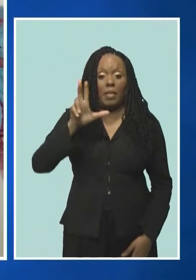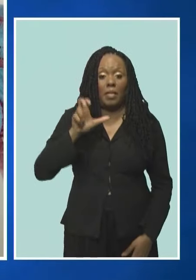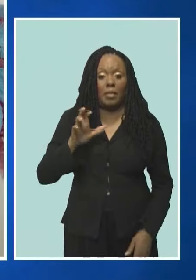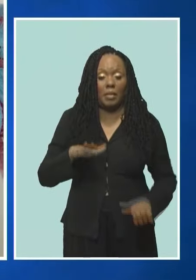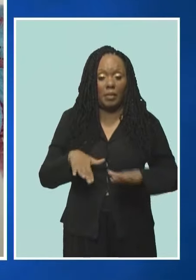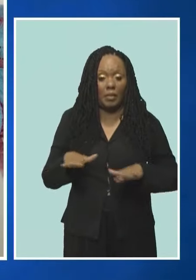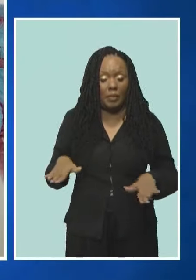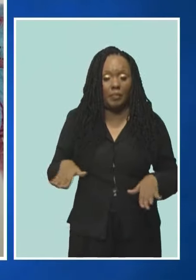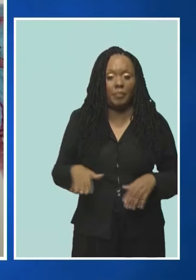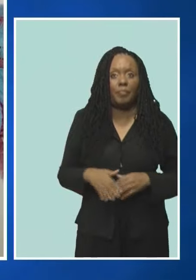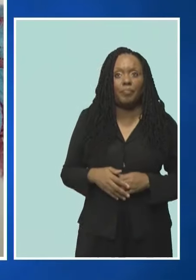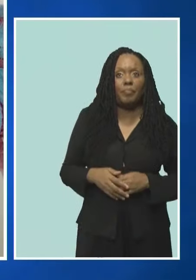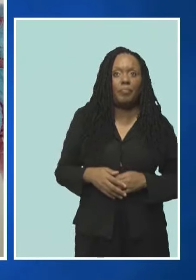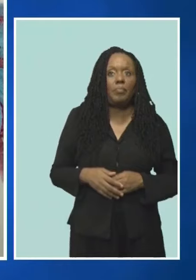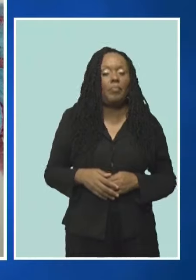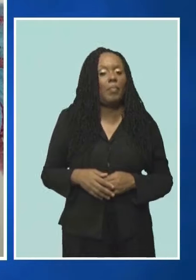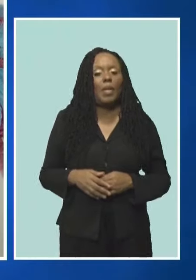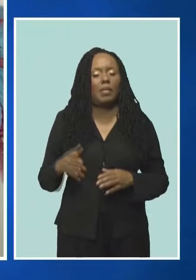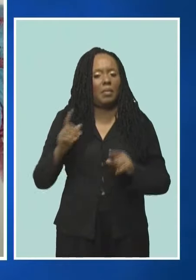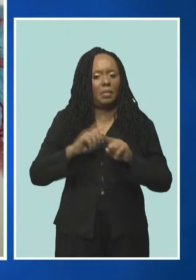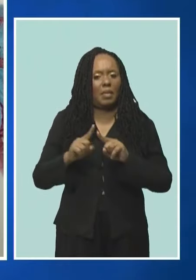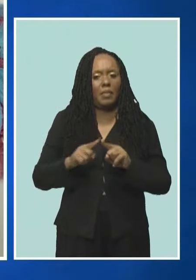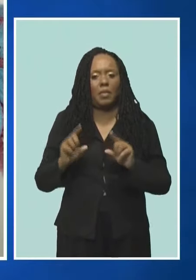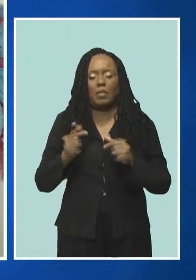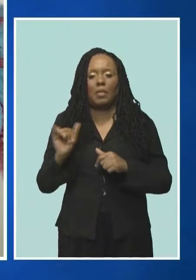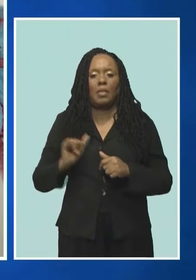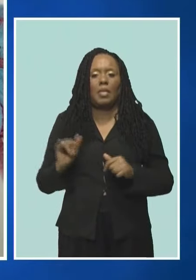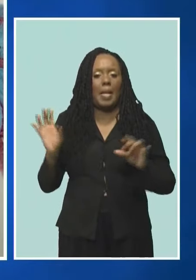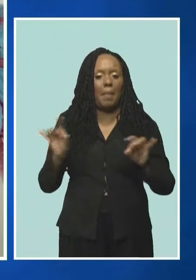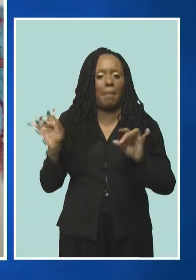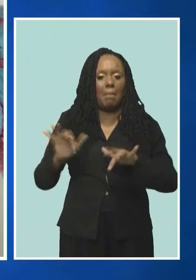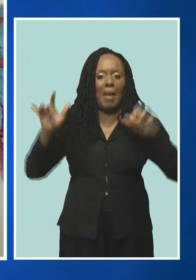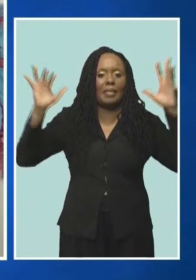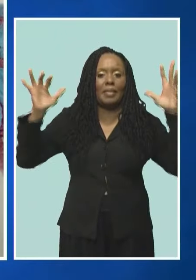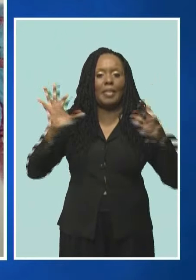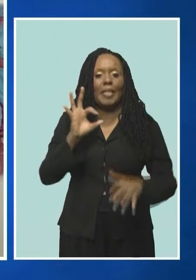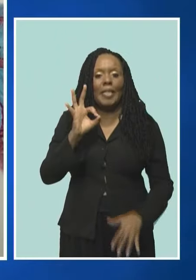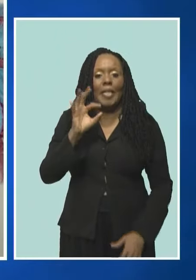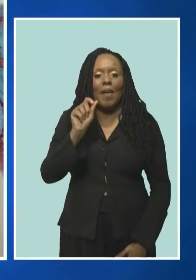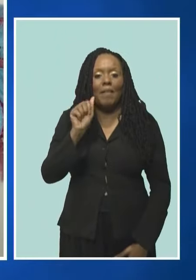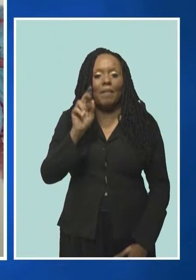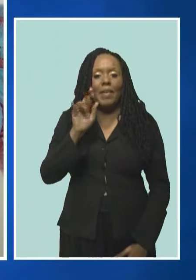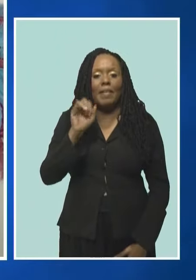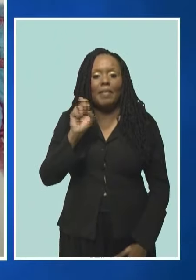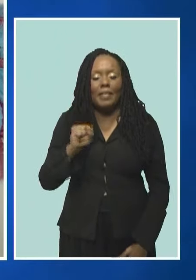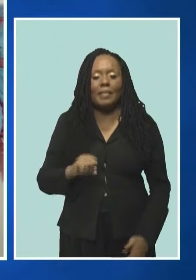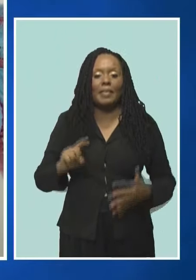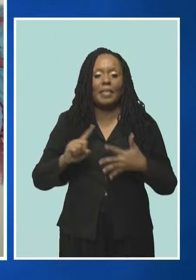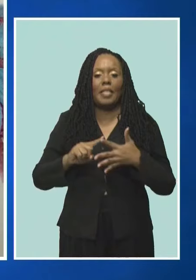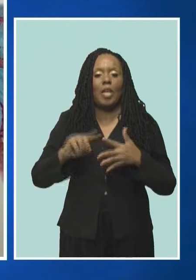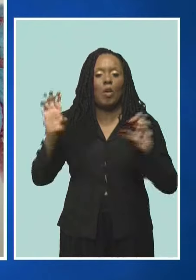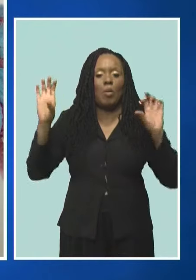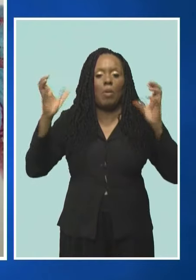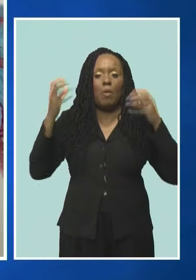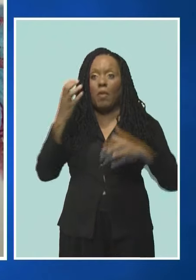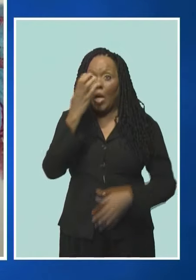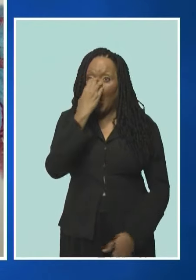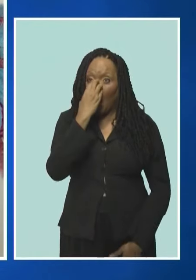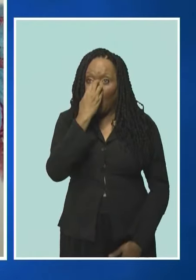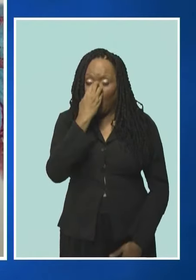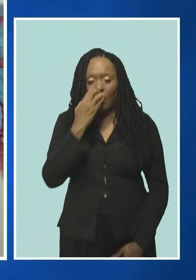The sections are magical fairies, which is fantasy. We have crop over clowns, which is